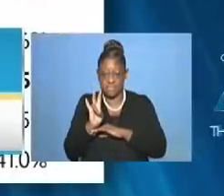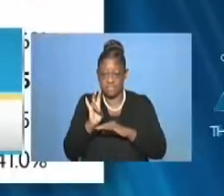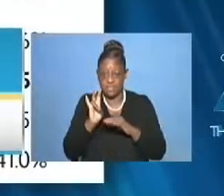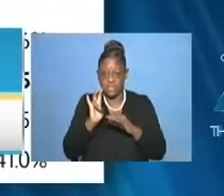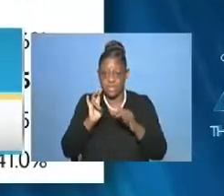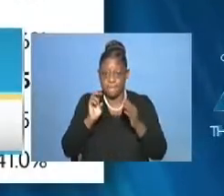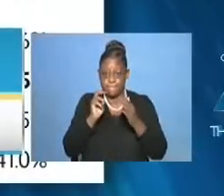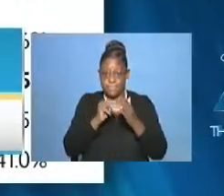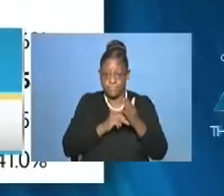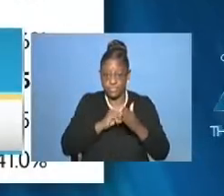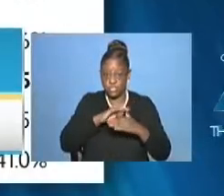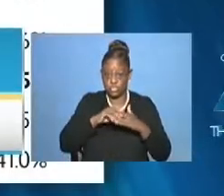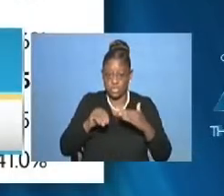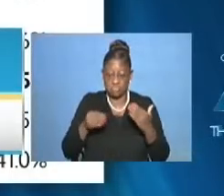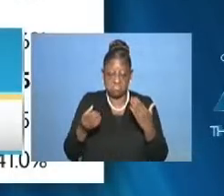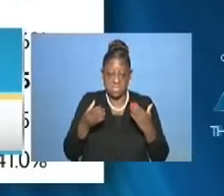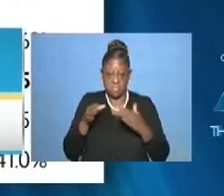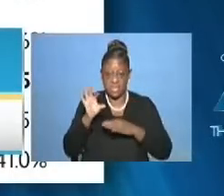or